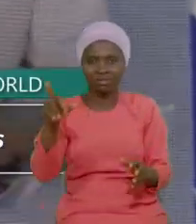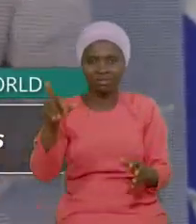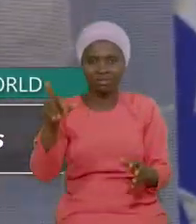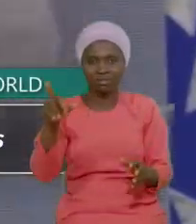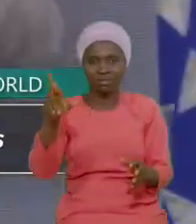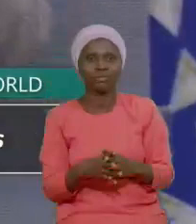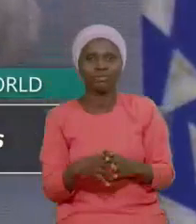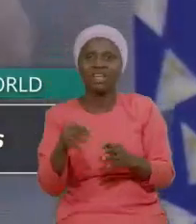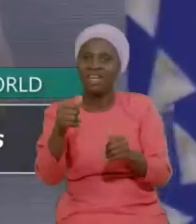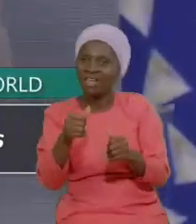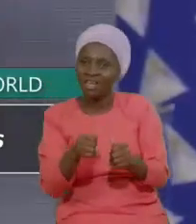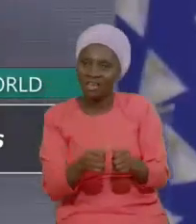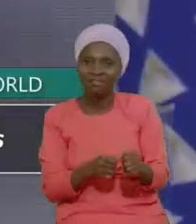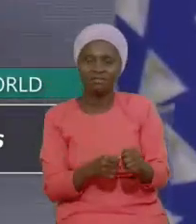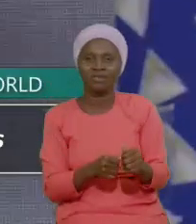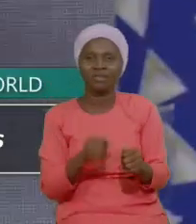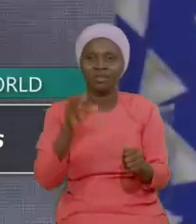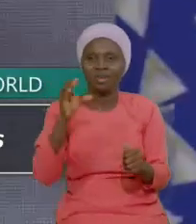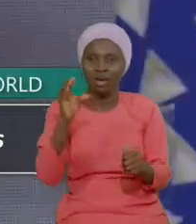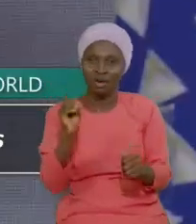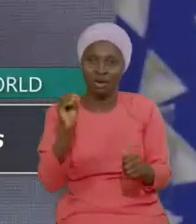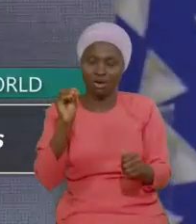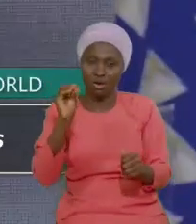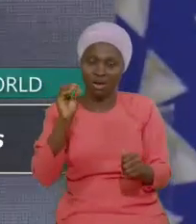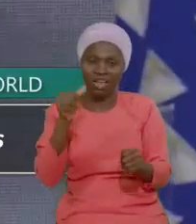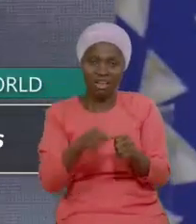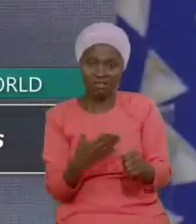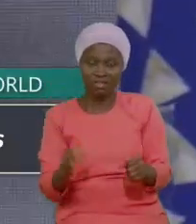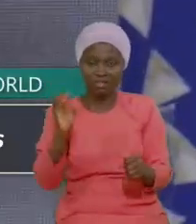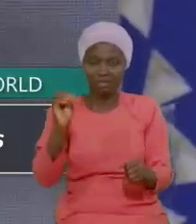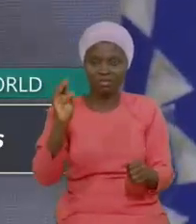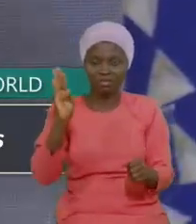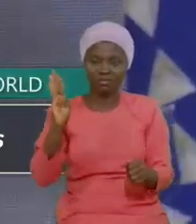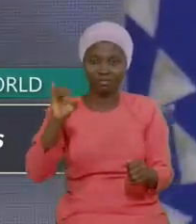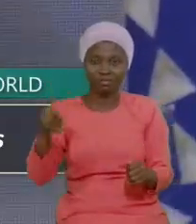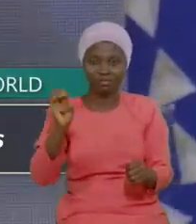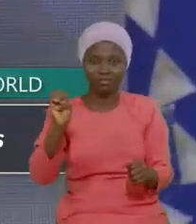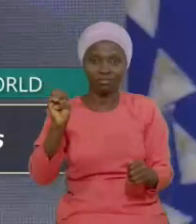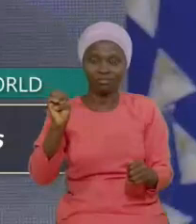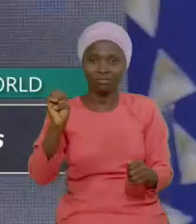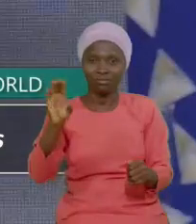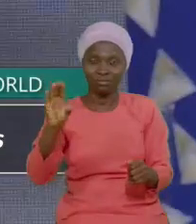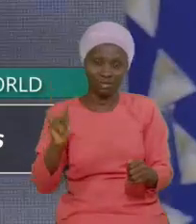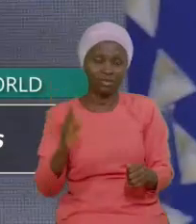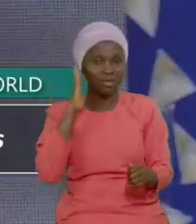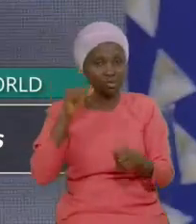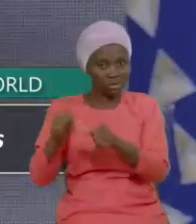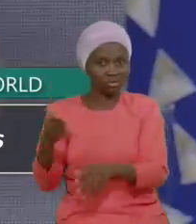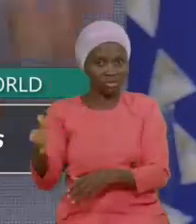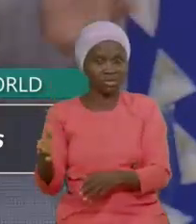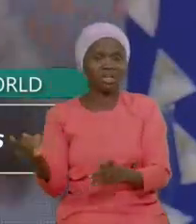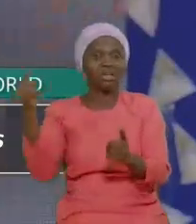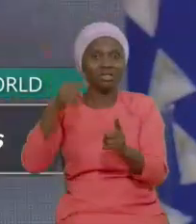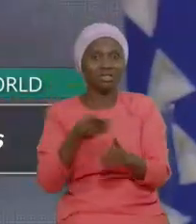Every object is physics. Every object will remain there except there's an outside force that comes to